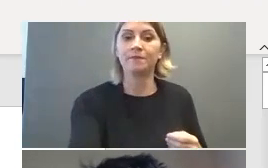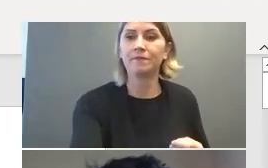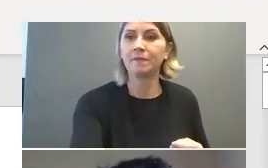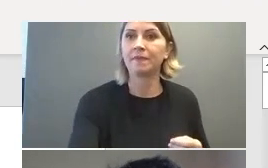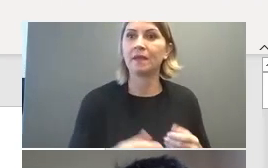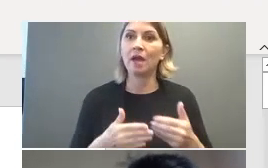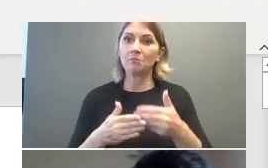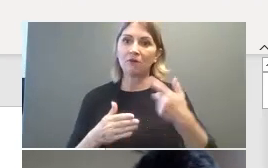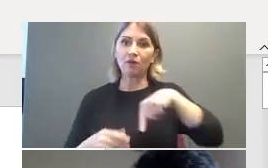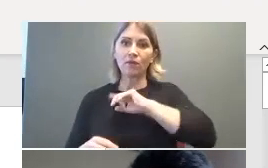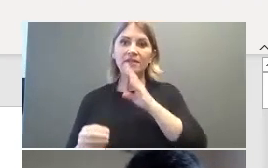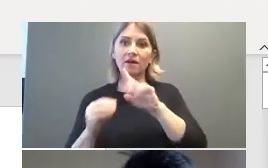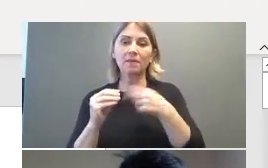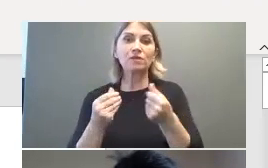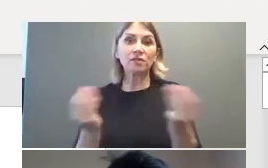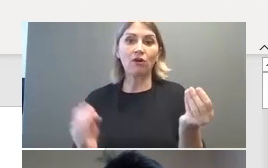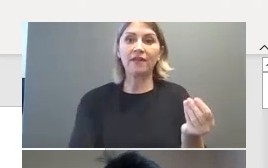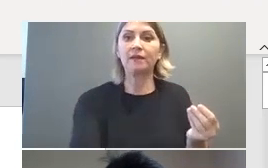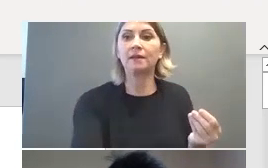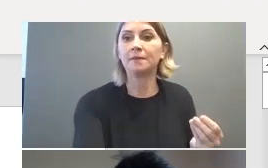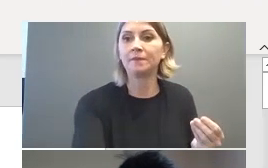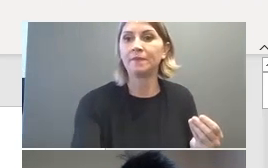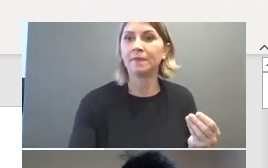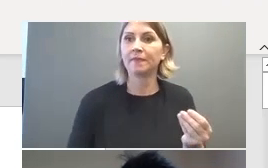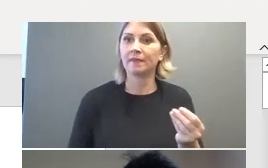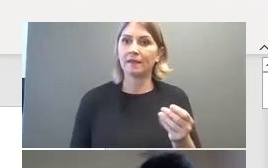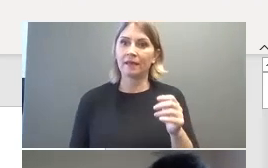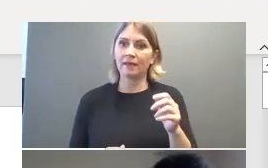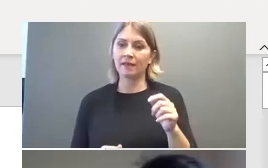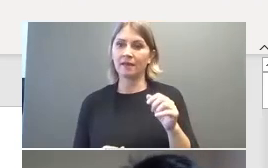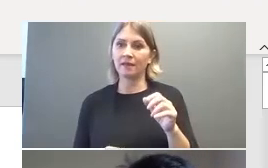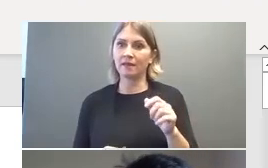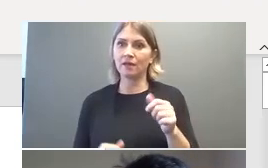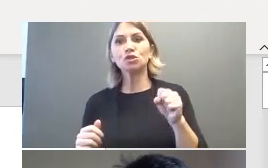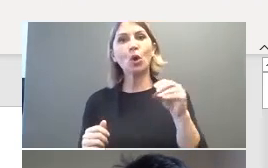we talk about solving a topology, so